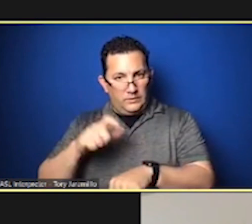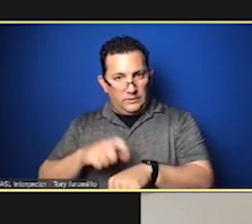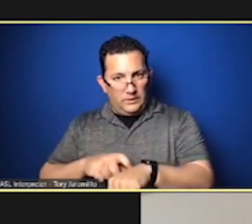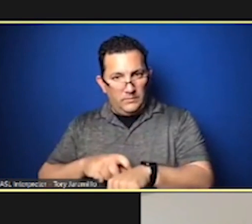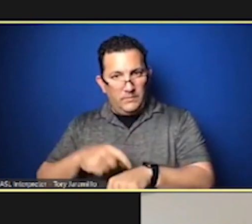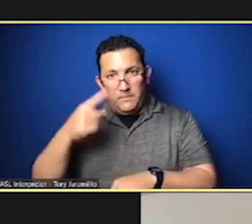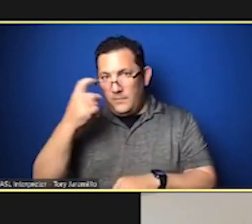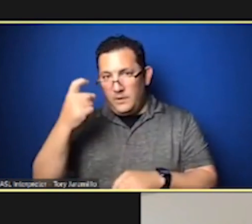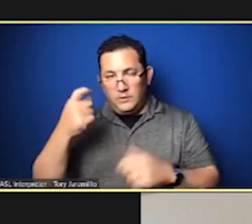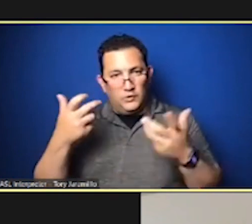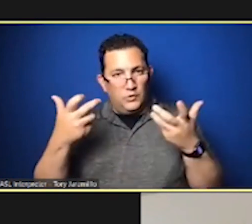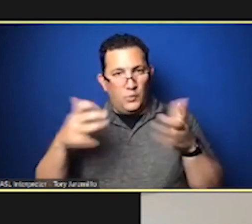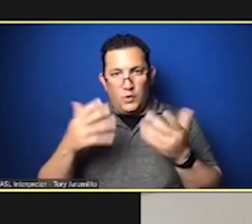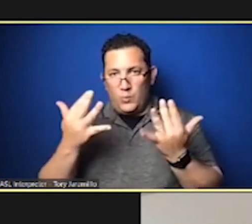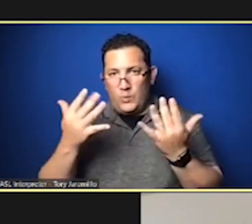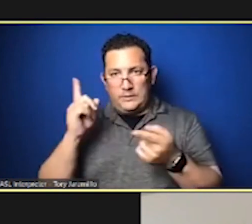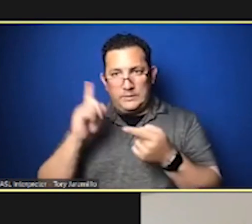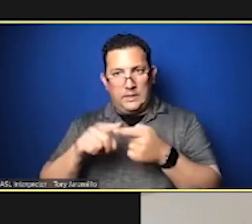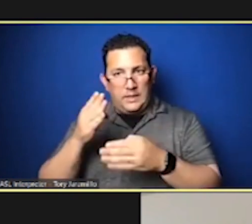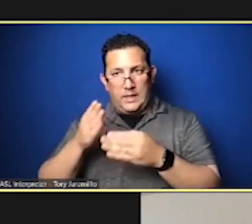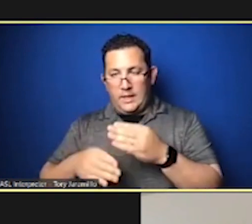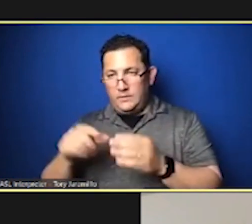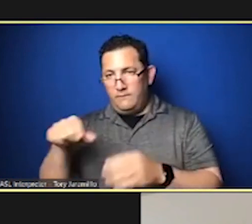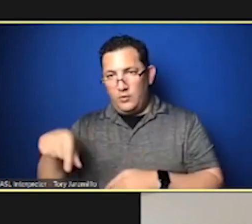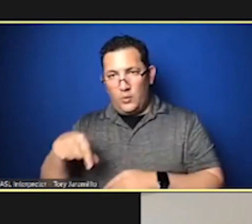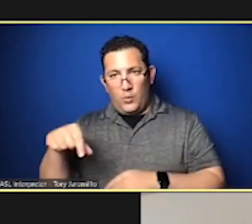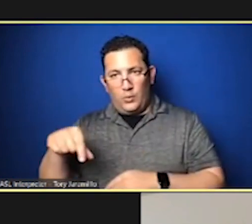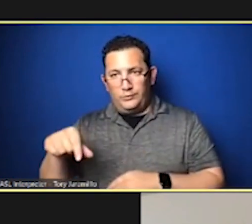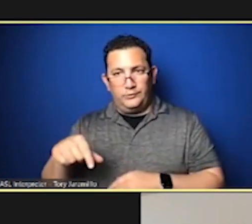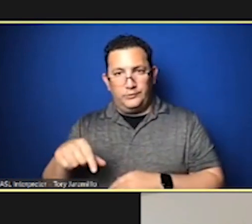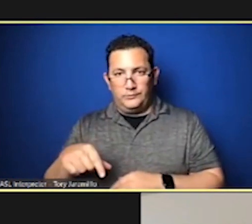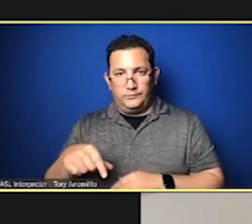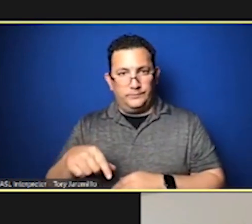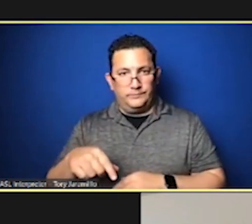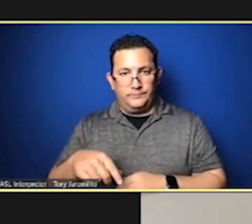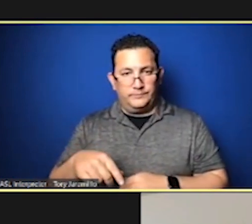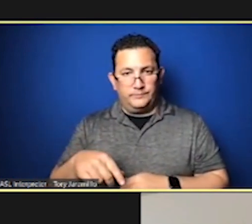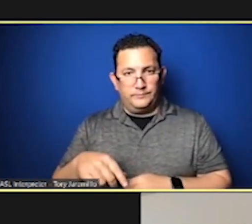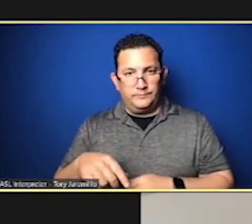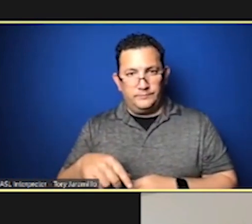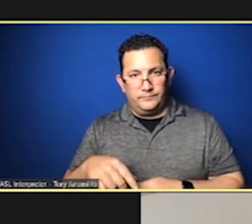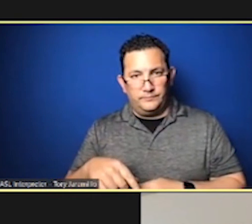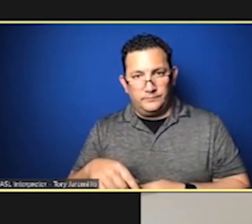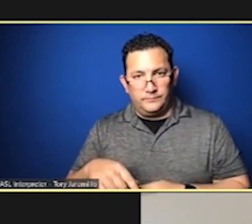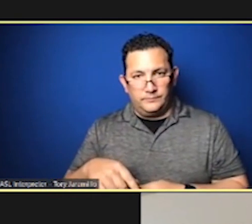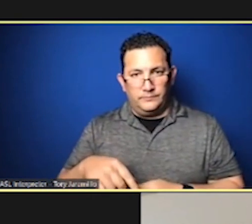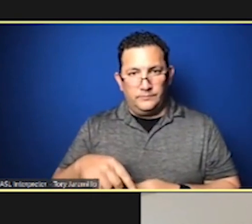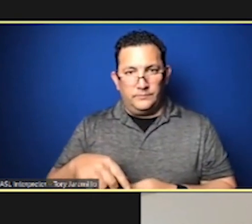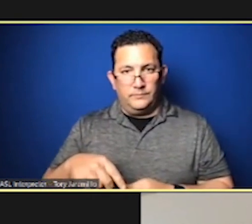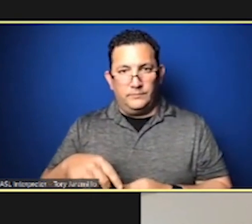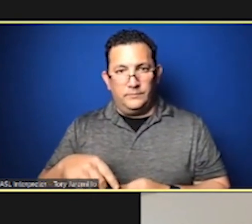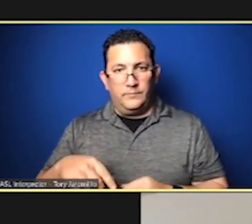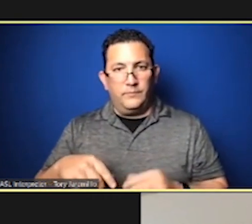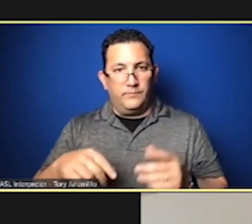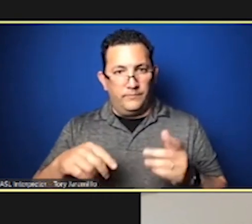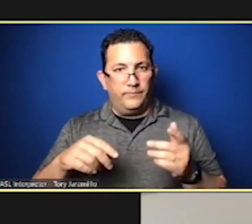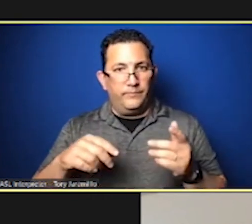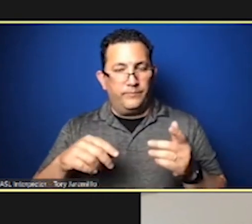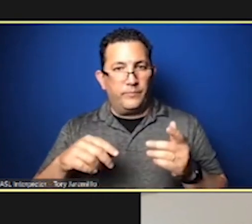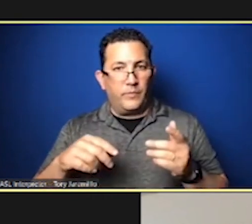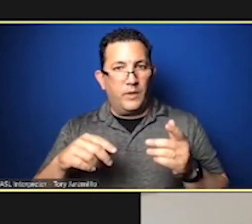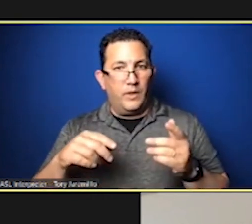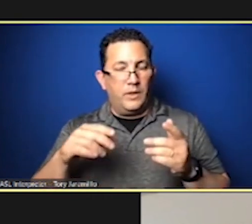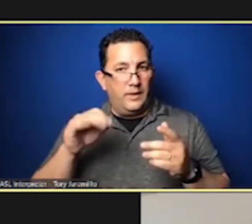you don't want to wait until the end of the quarter to all of a sudden realize that you're failing